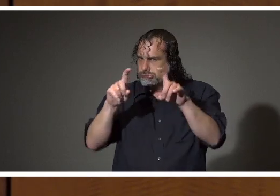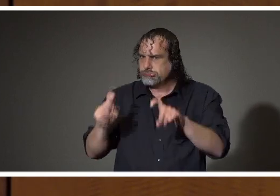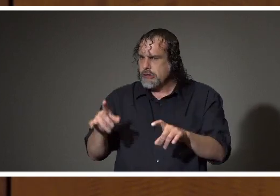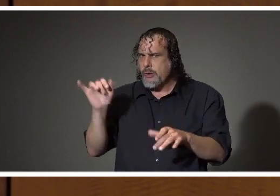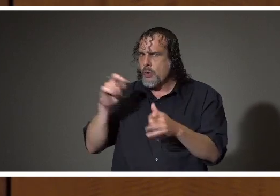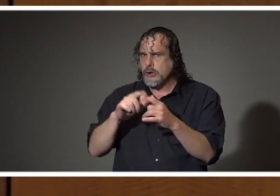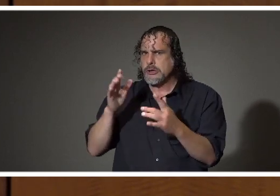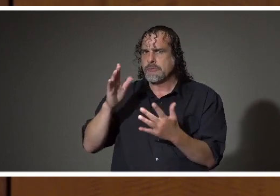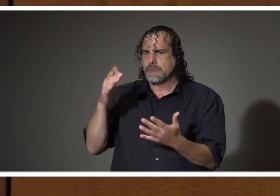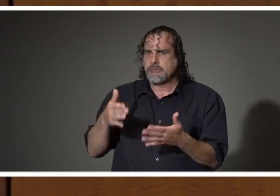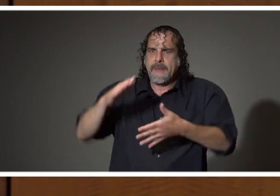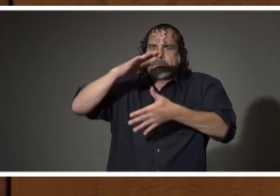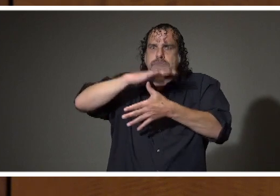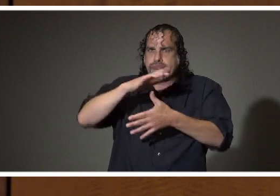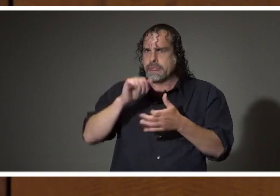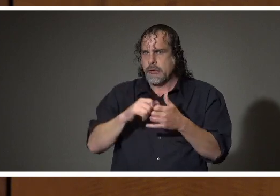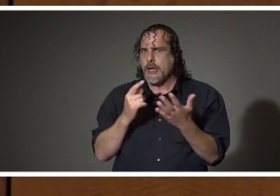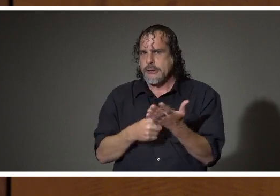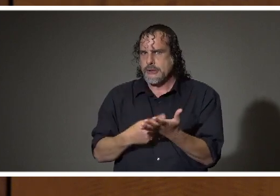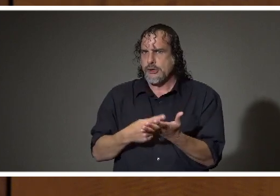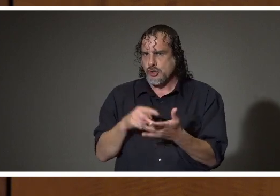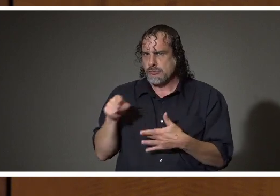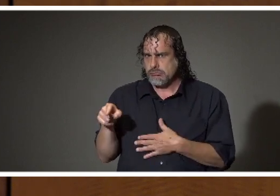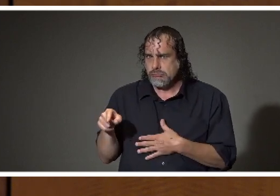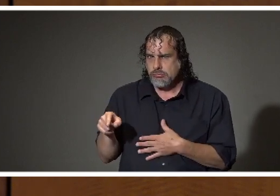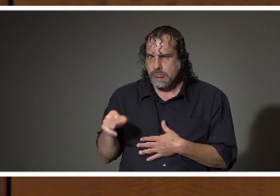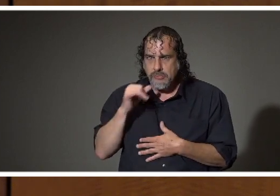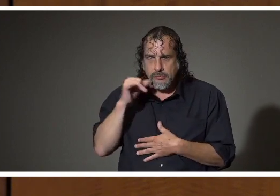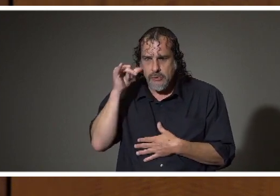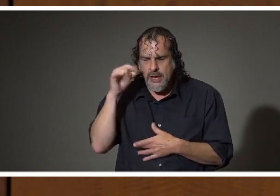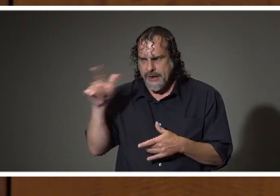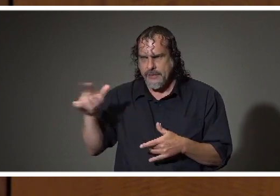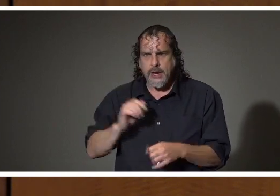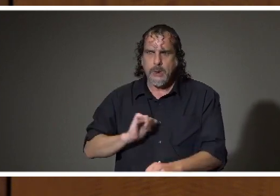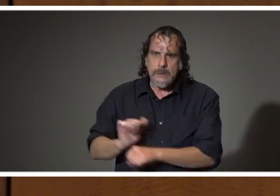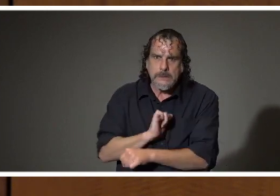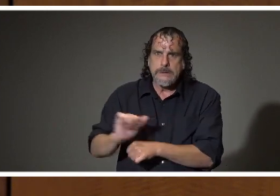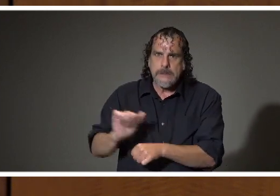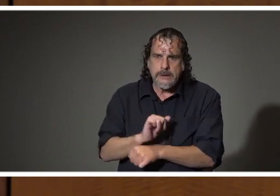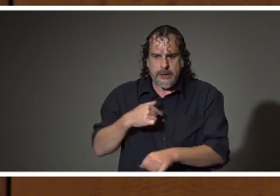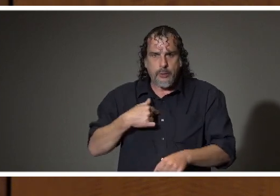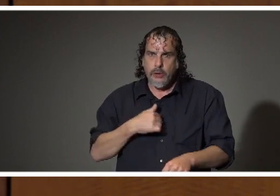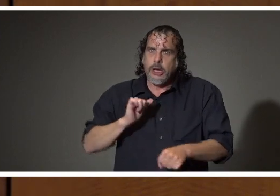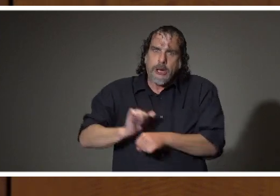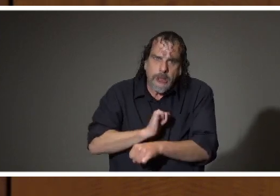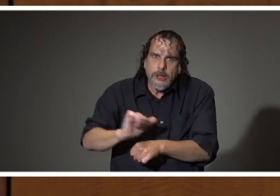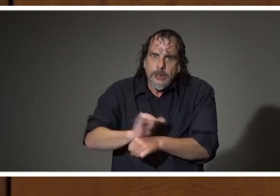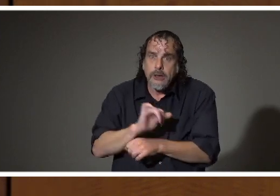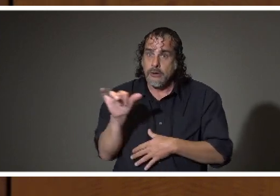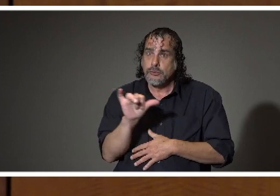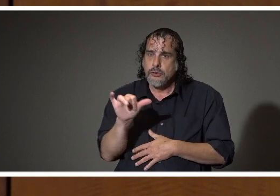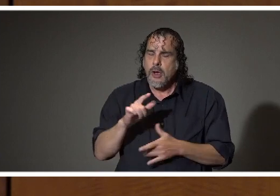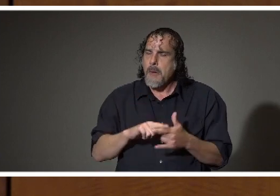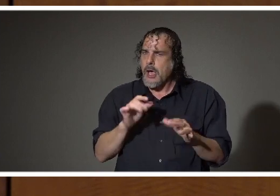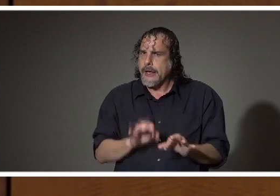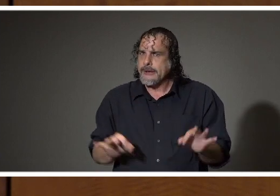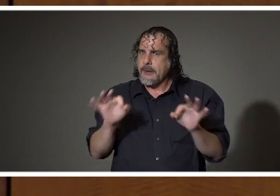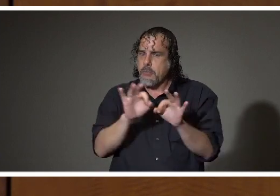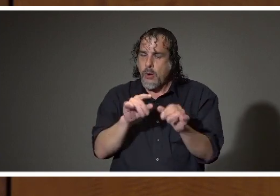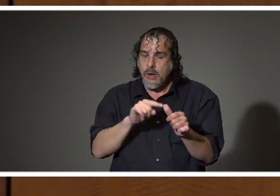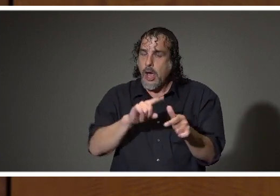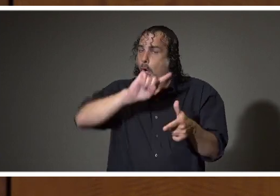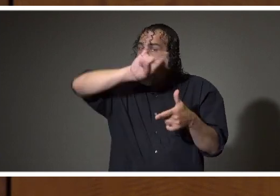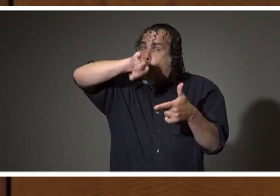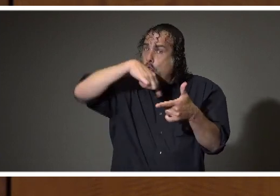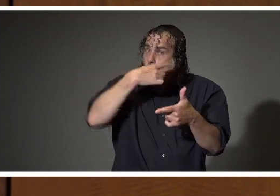a topic that we discussed, and I know they're working hard, and we're also working very hard. But it is important. It is not the only